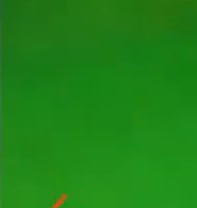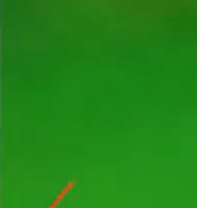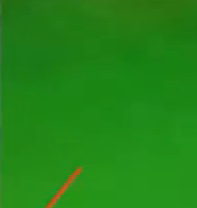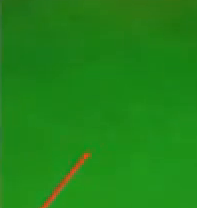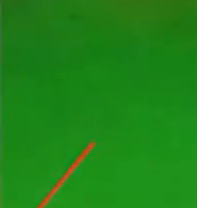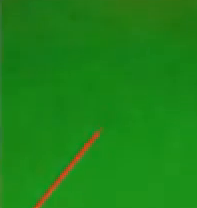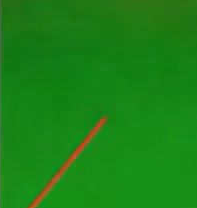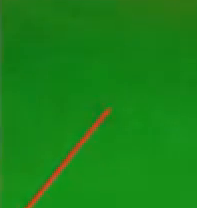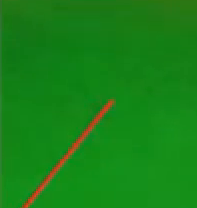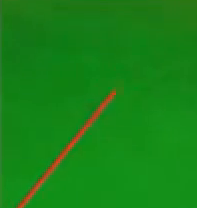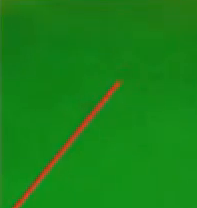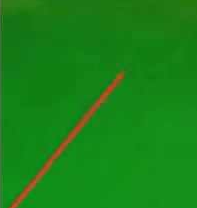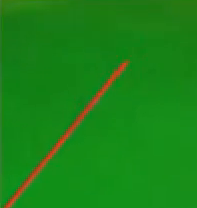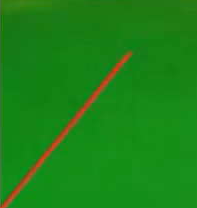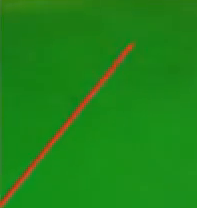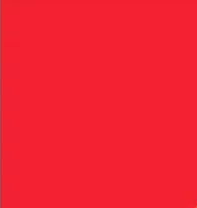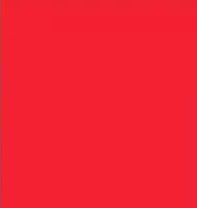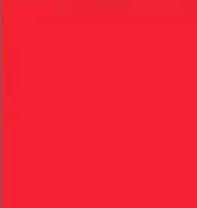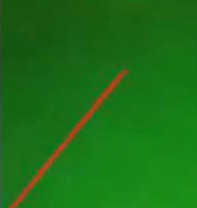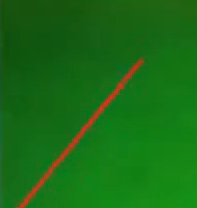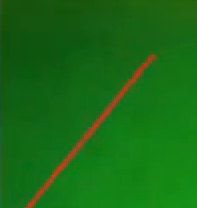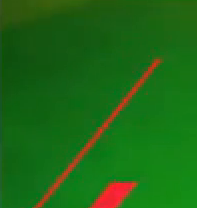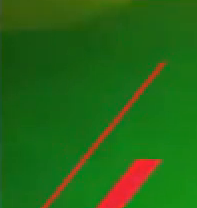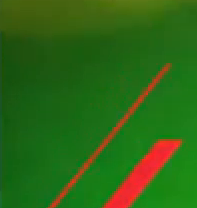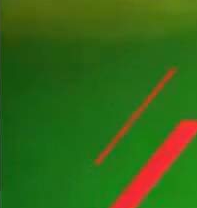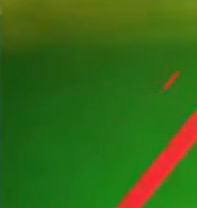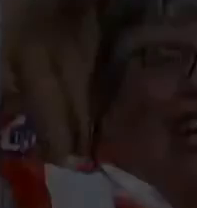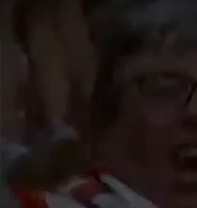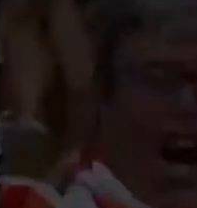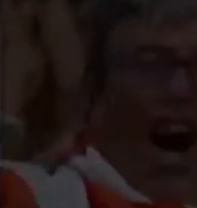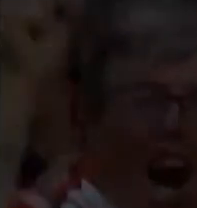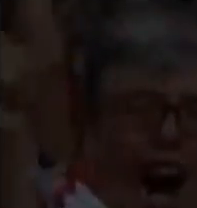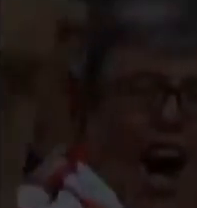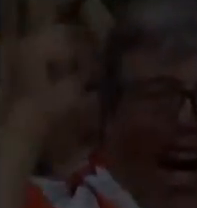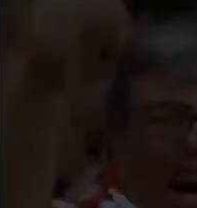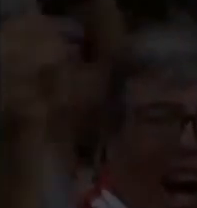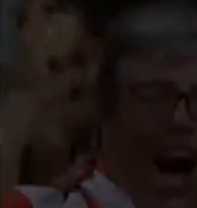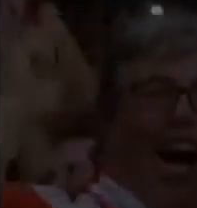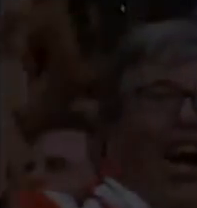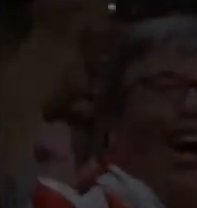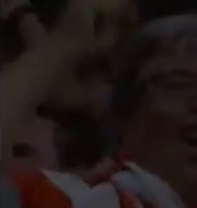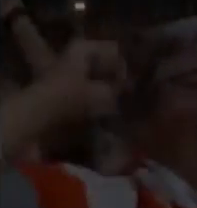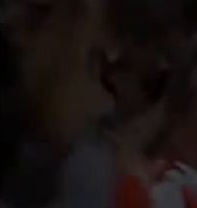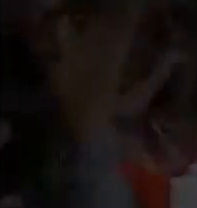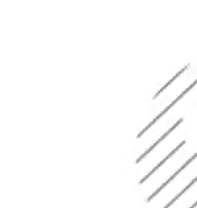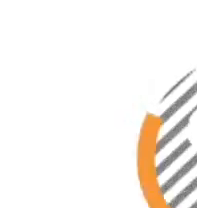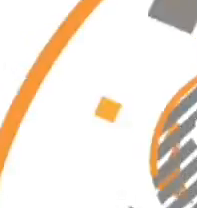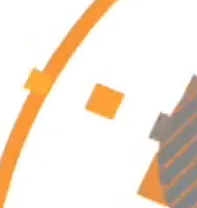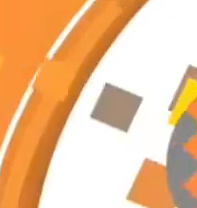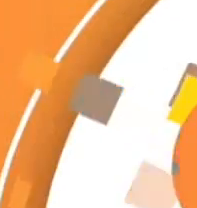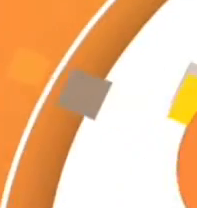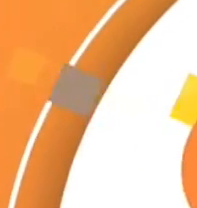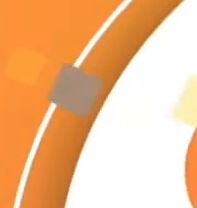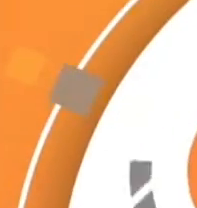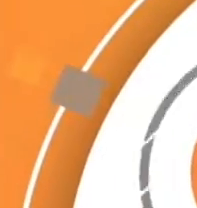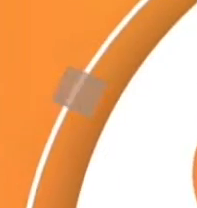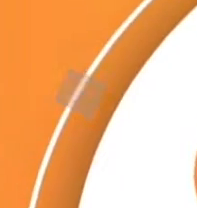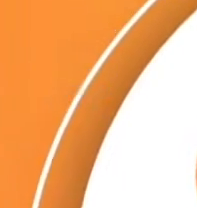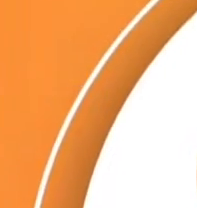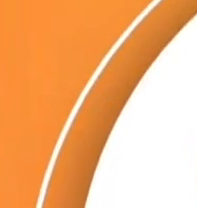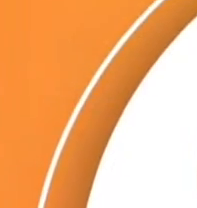it. So get and stay connected to GoTV for football worth watching. GoTV, live it, love it.